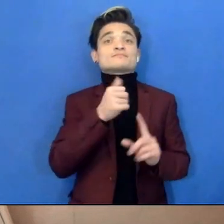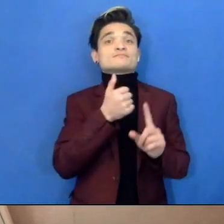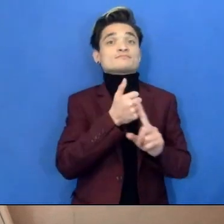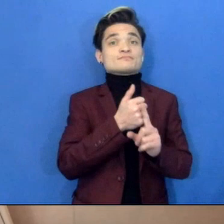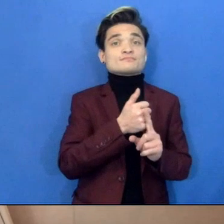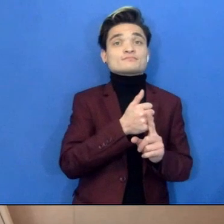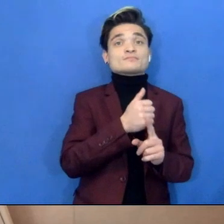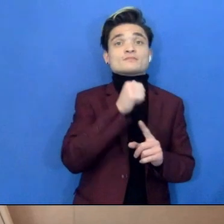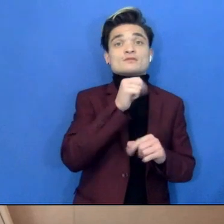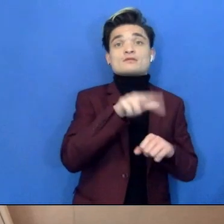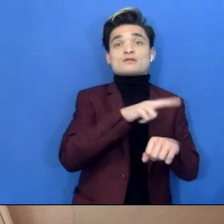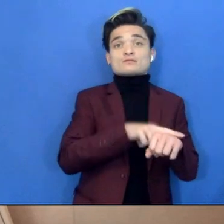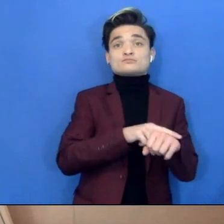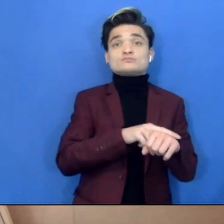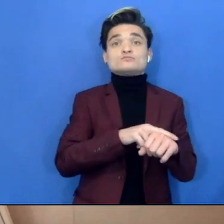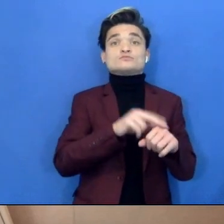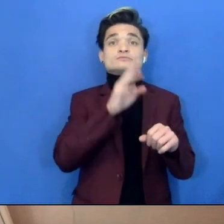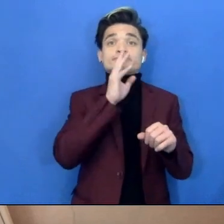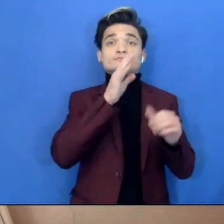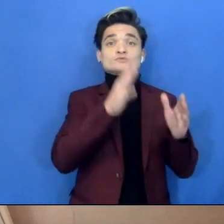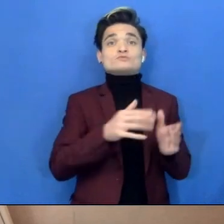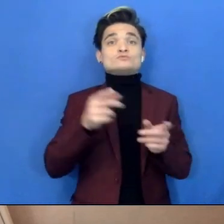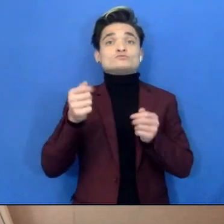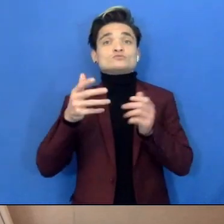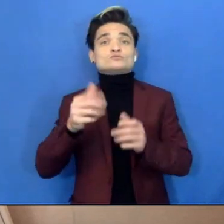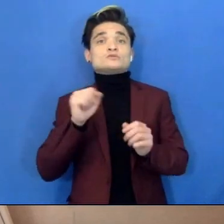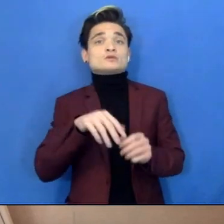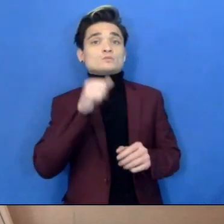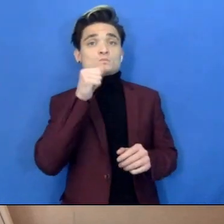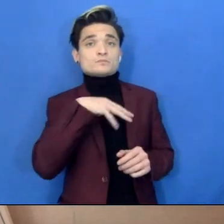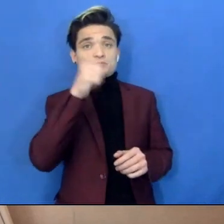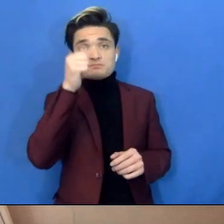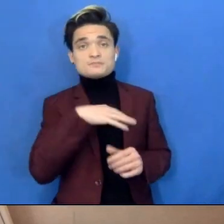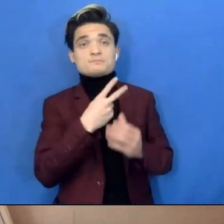whereas in Italian, if you say direttore, it's a man, direttore. So